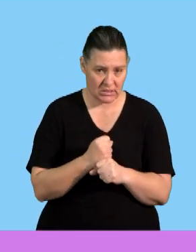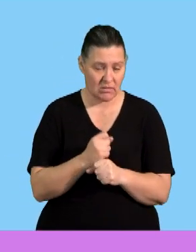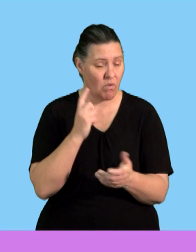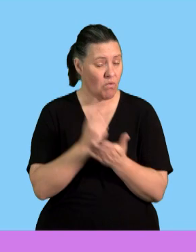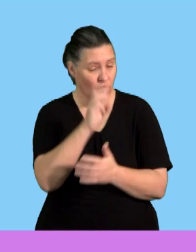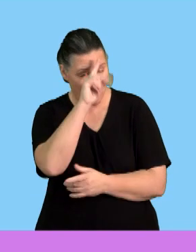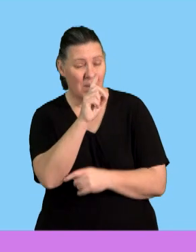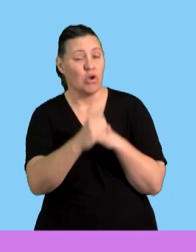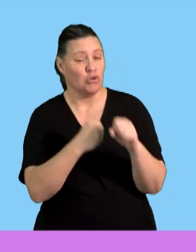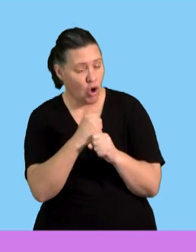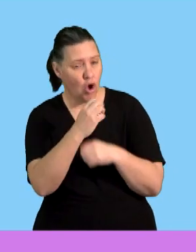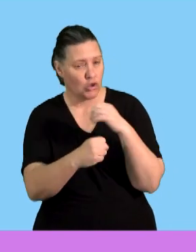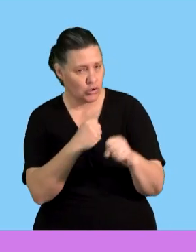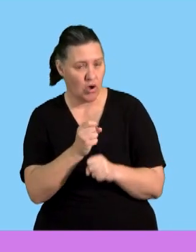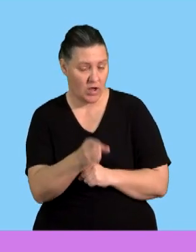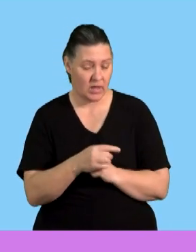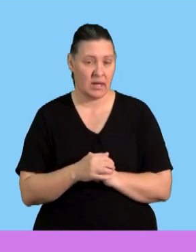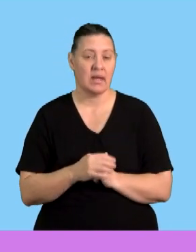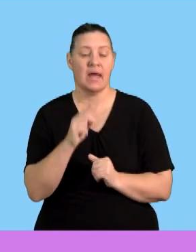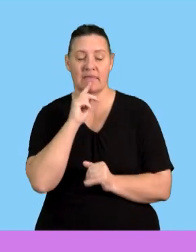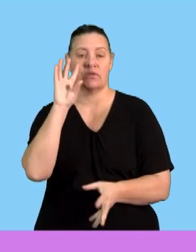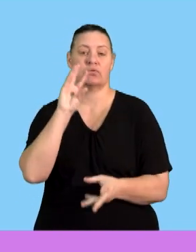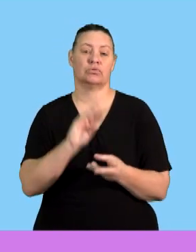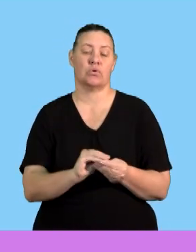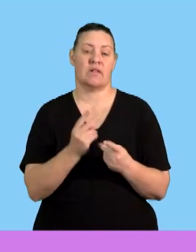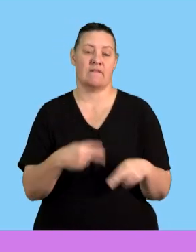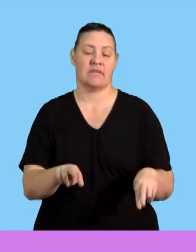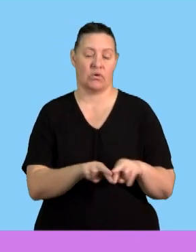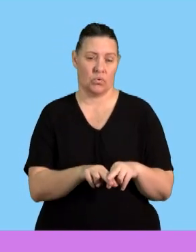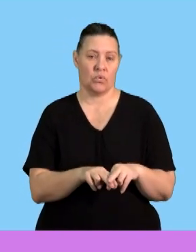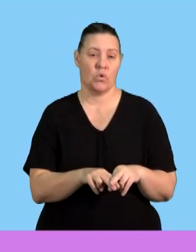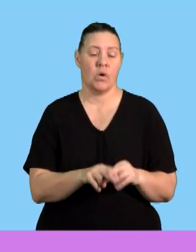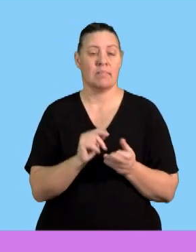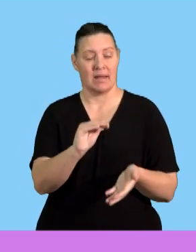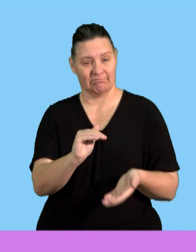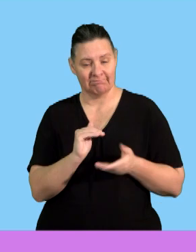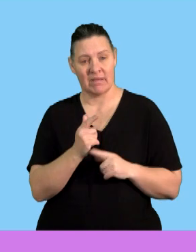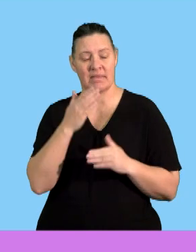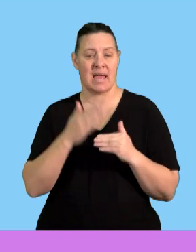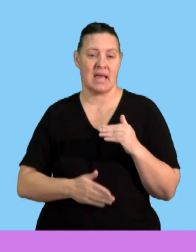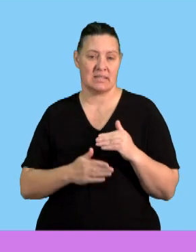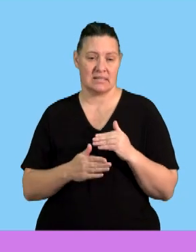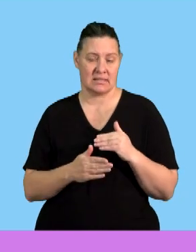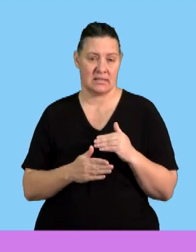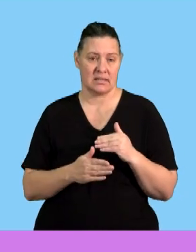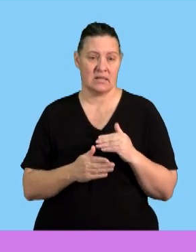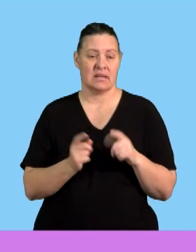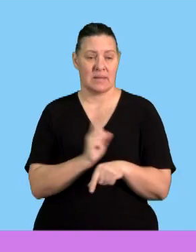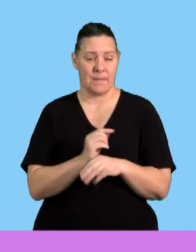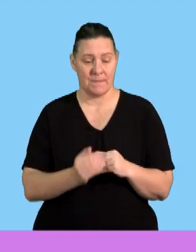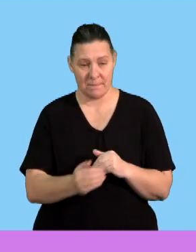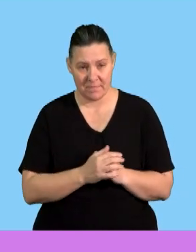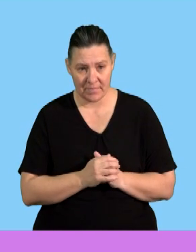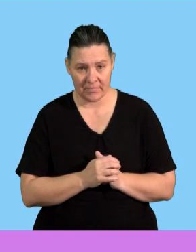please remember that. And then the total value is the lump sum at the end of